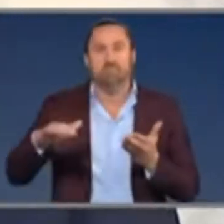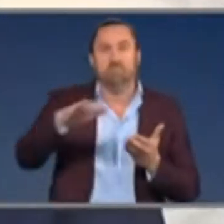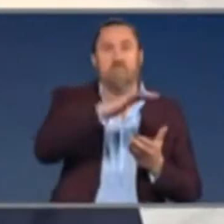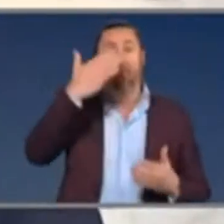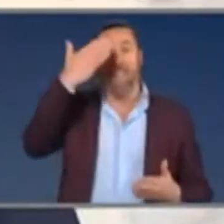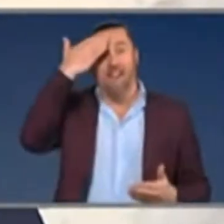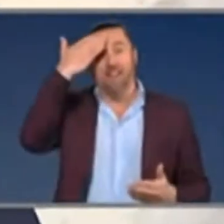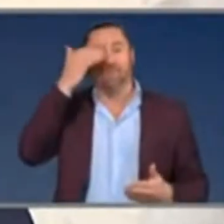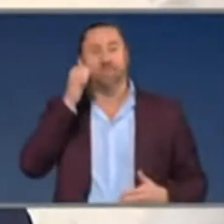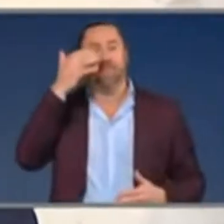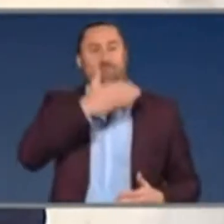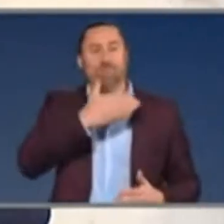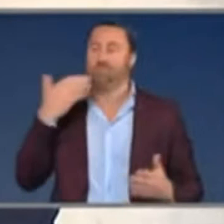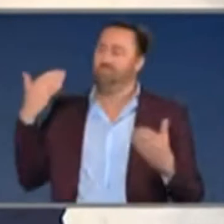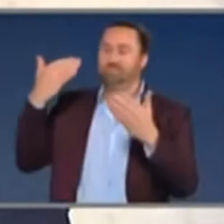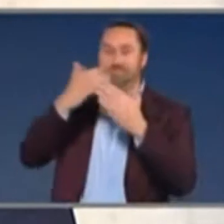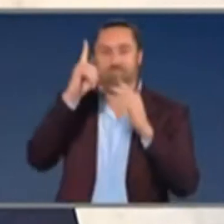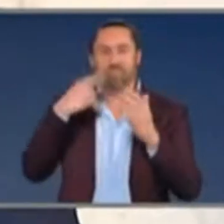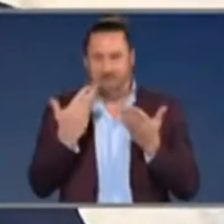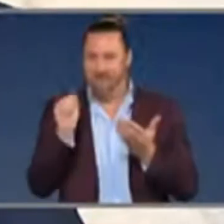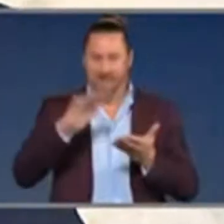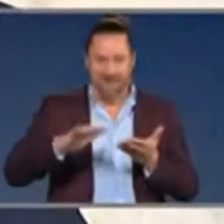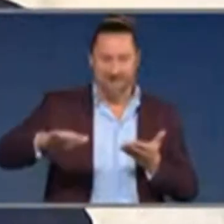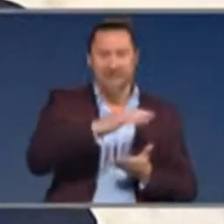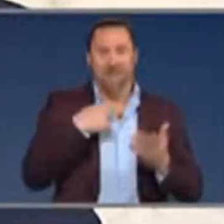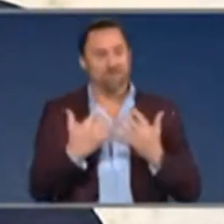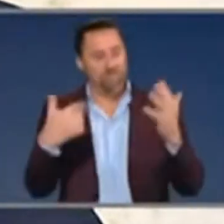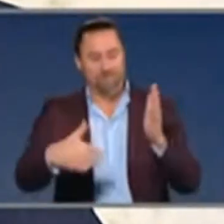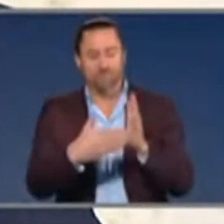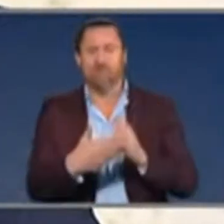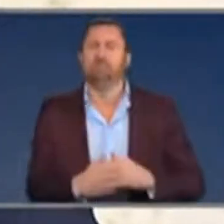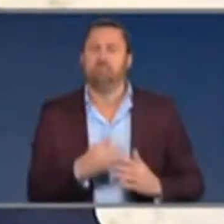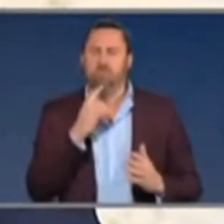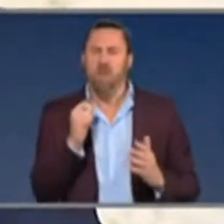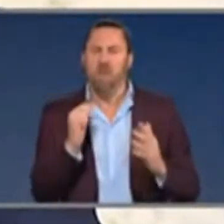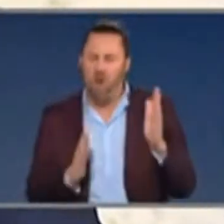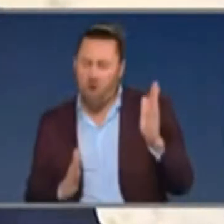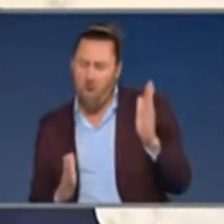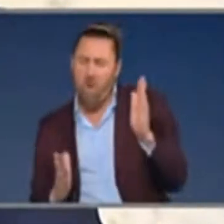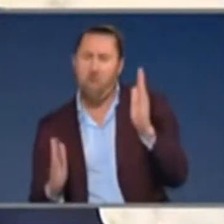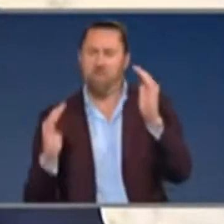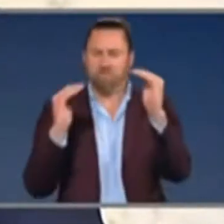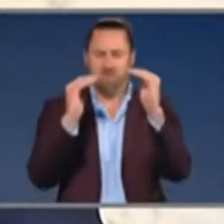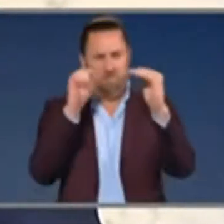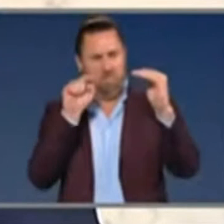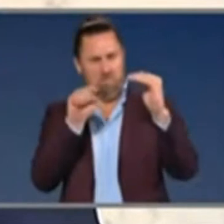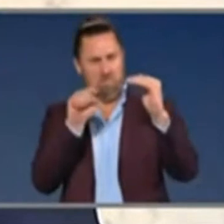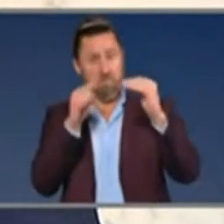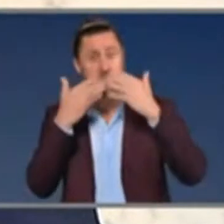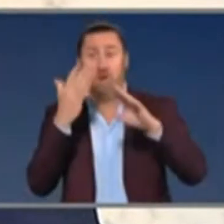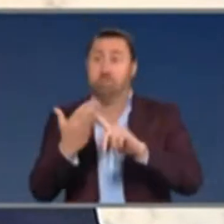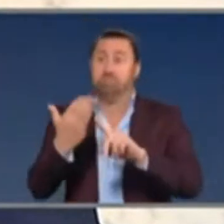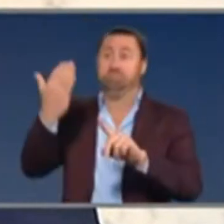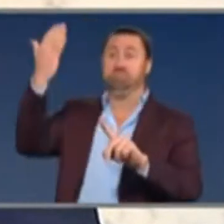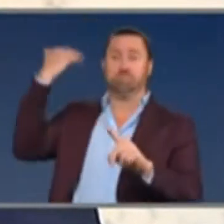their elders, past and present. The concept of closing the gap was an idea that arose from the